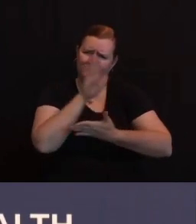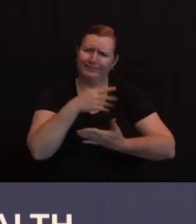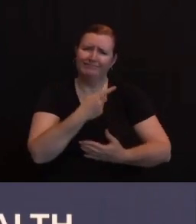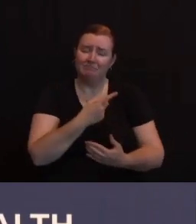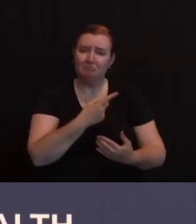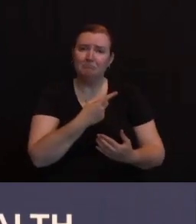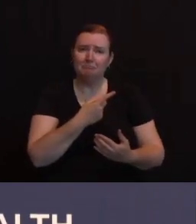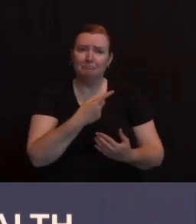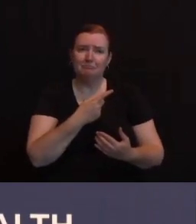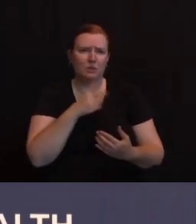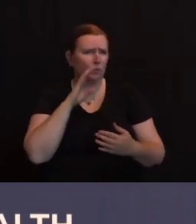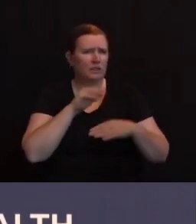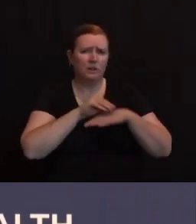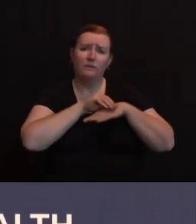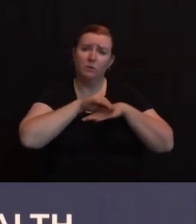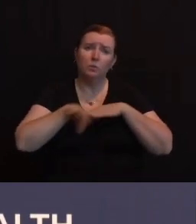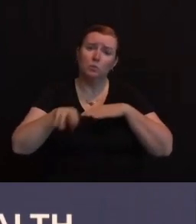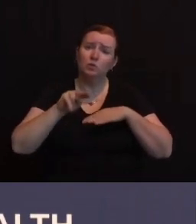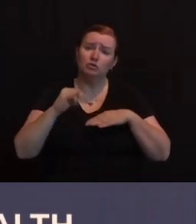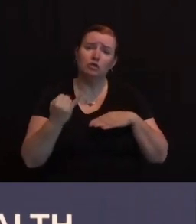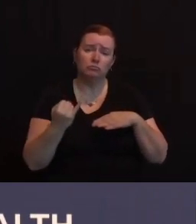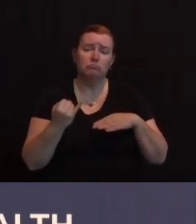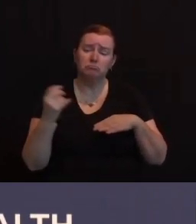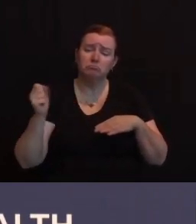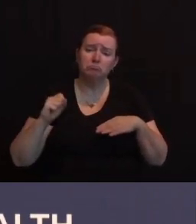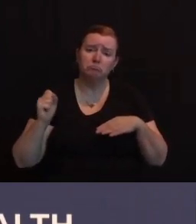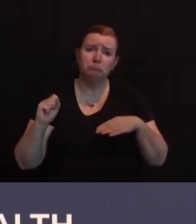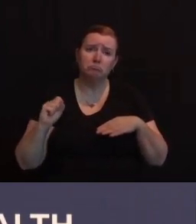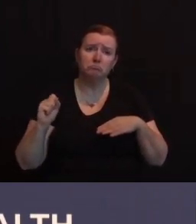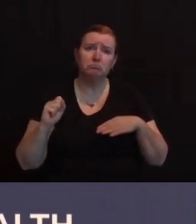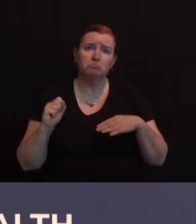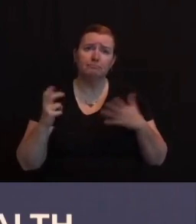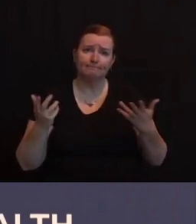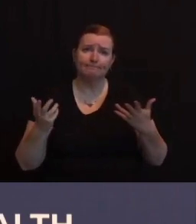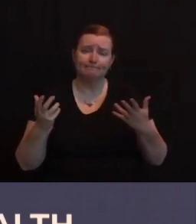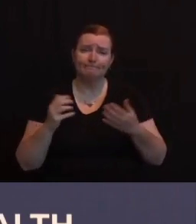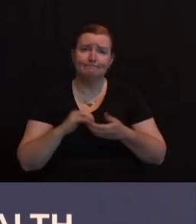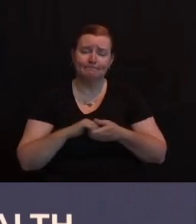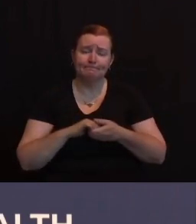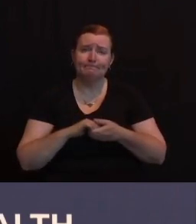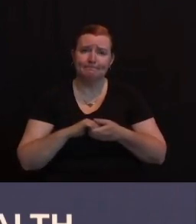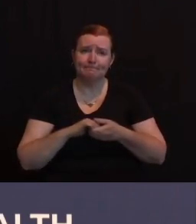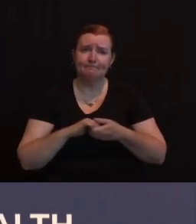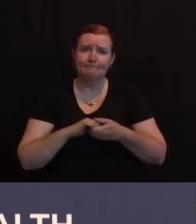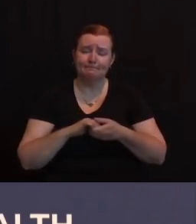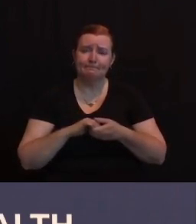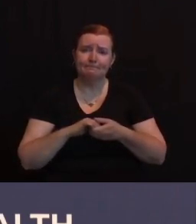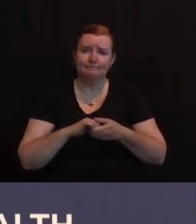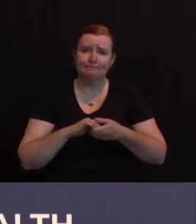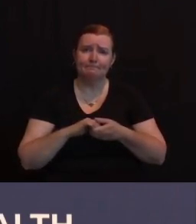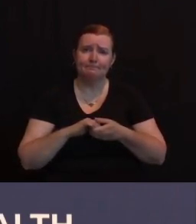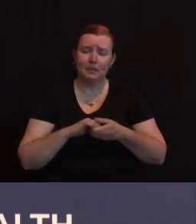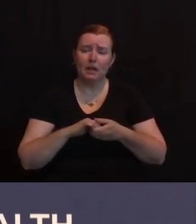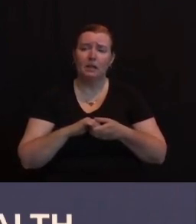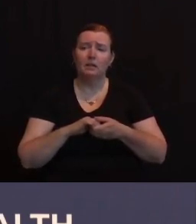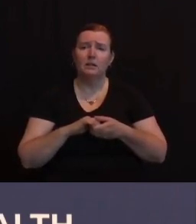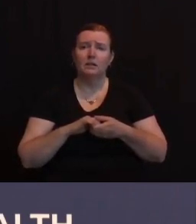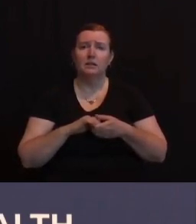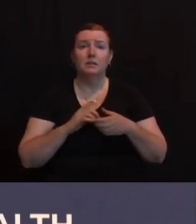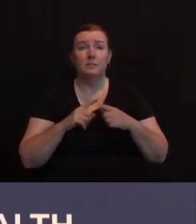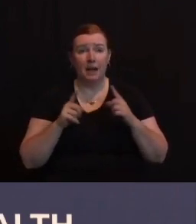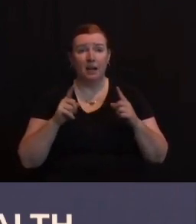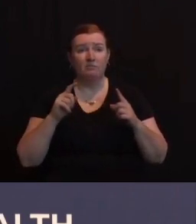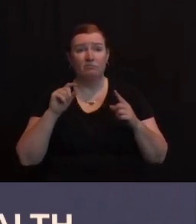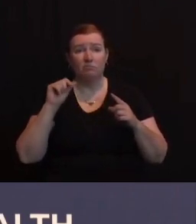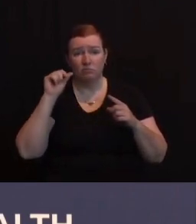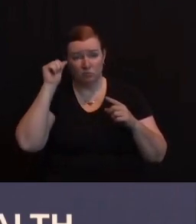state for the good over the years he's with us, and I hope there are many. But the principles on the